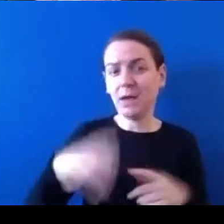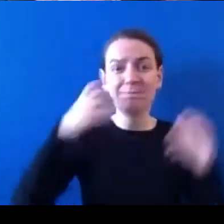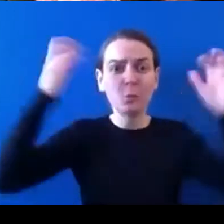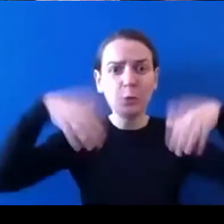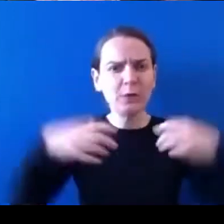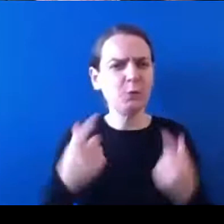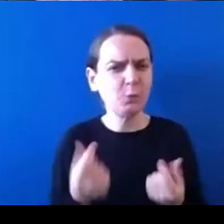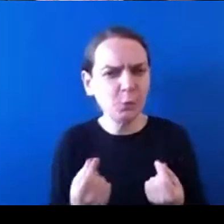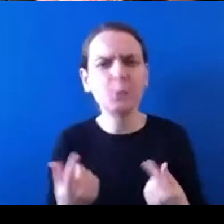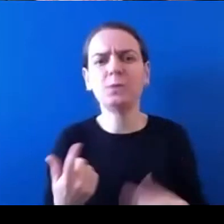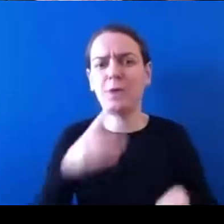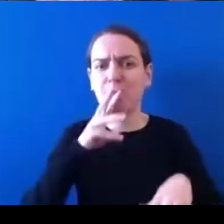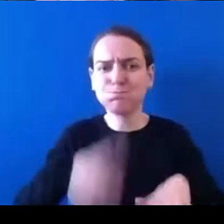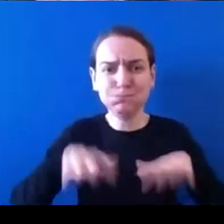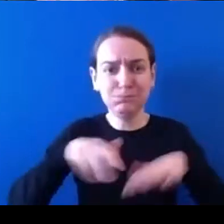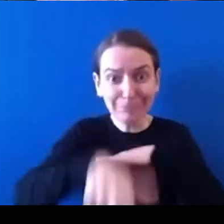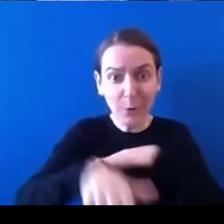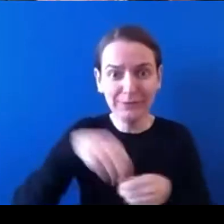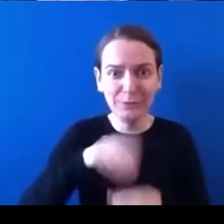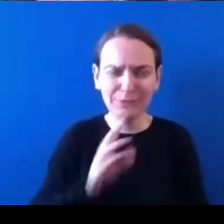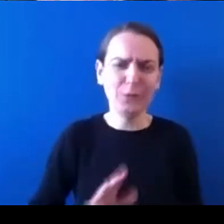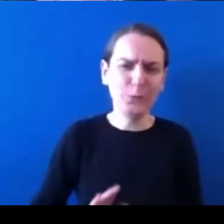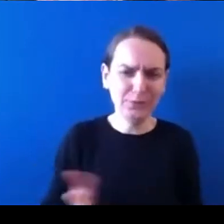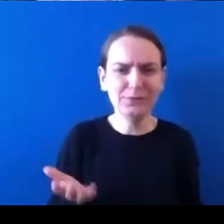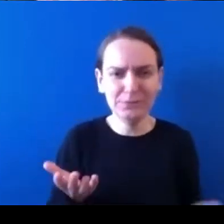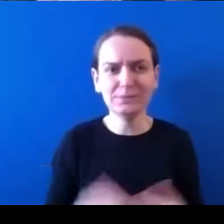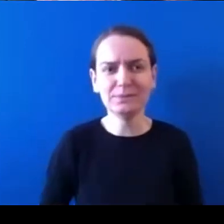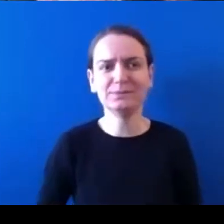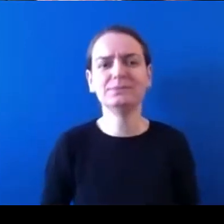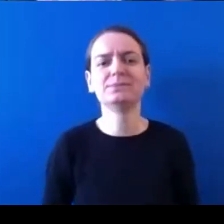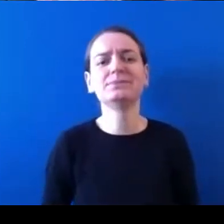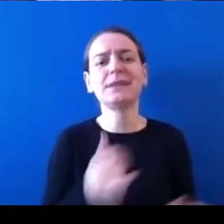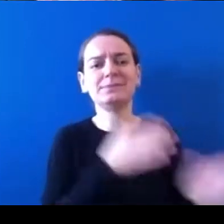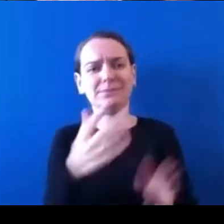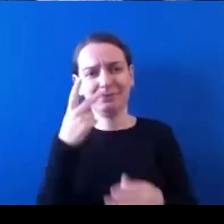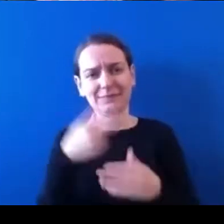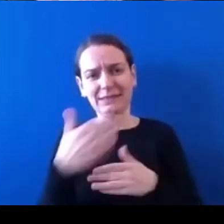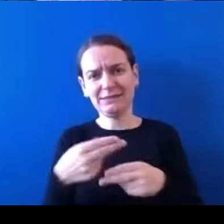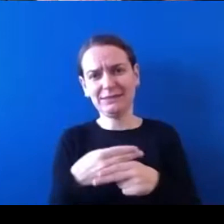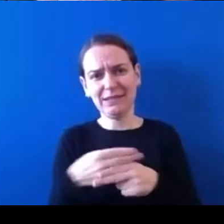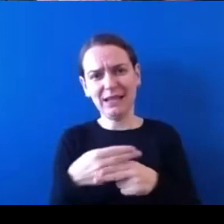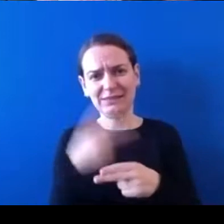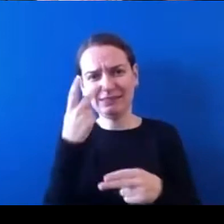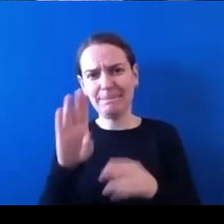Have a transit plan to get you home. How are you going to get home back and forth to college?